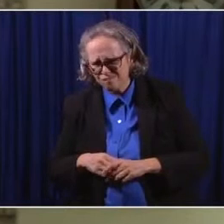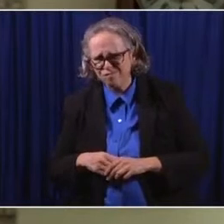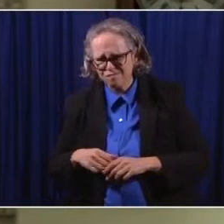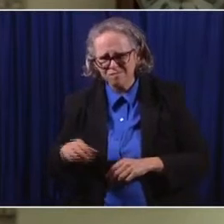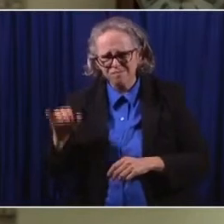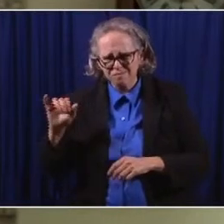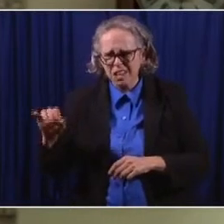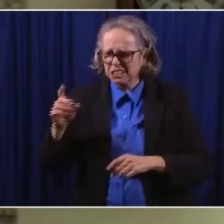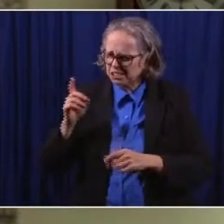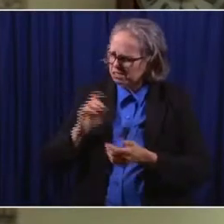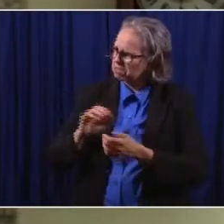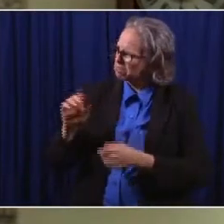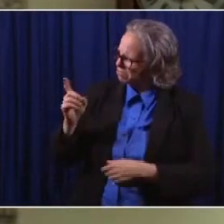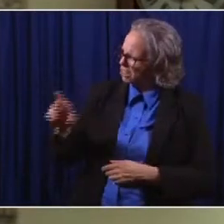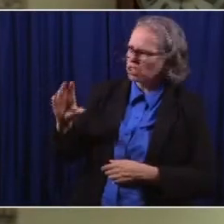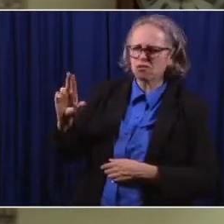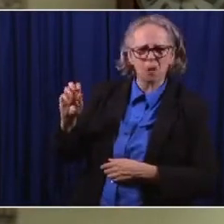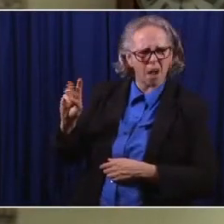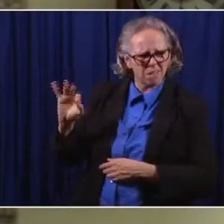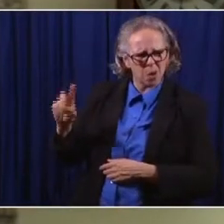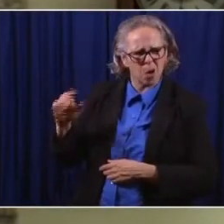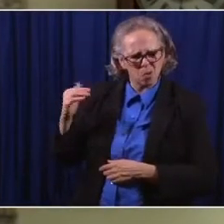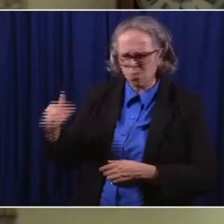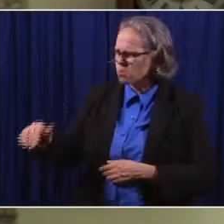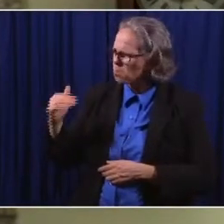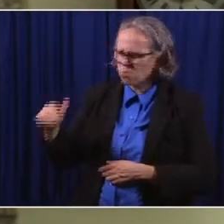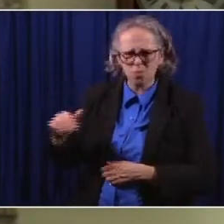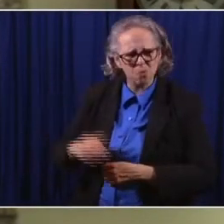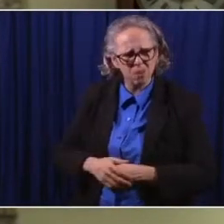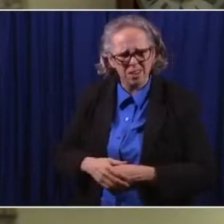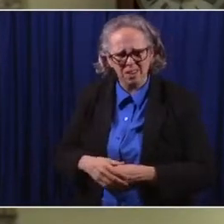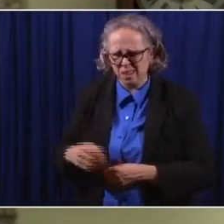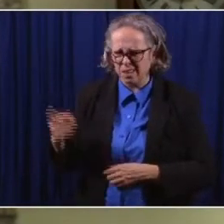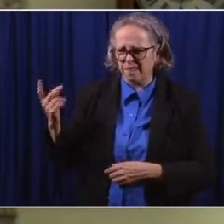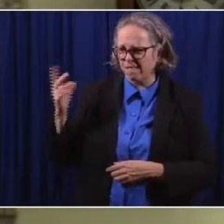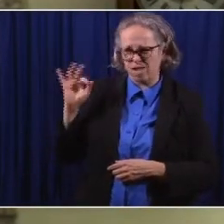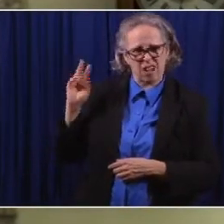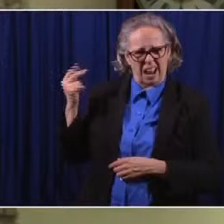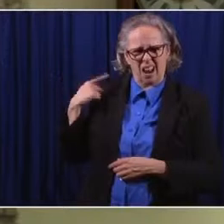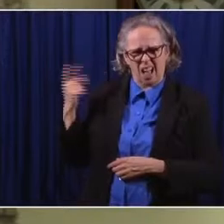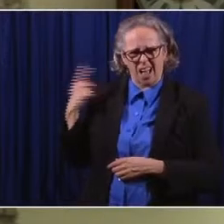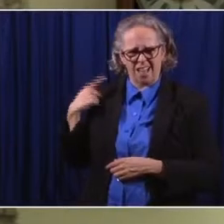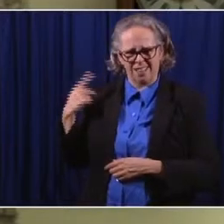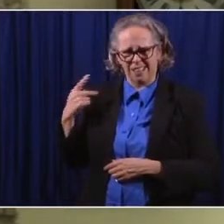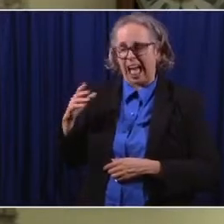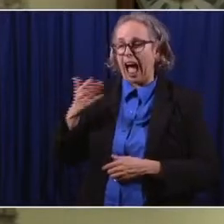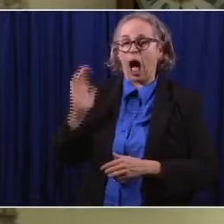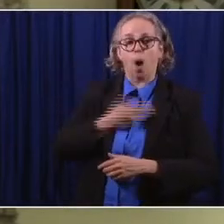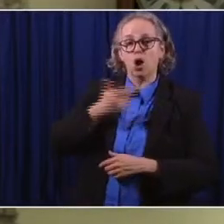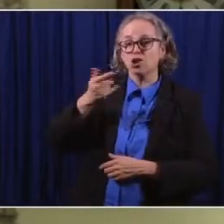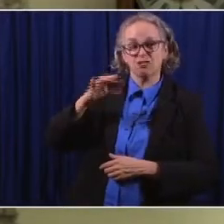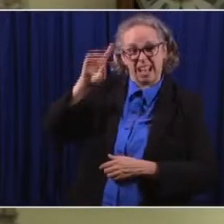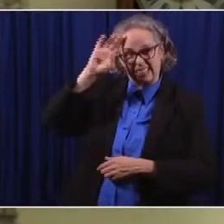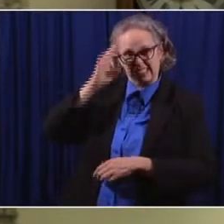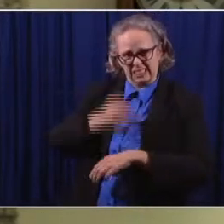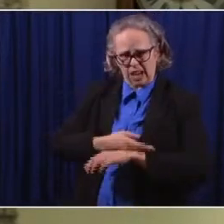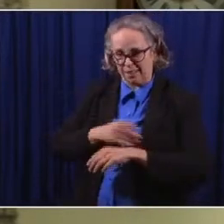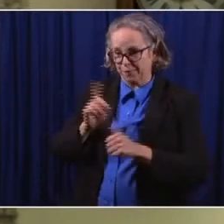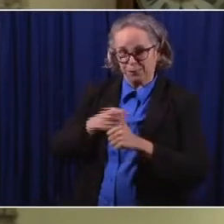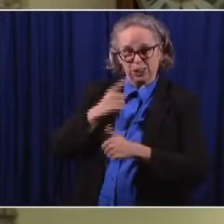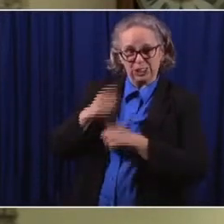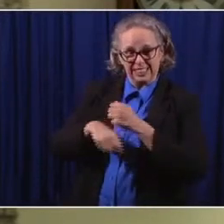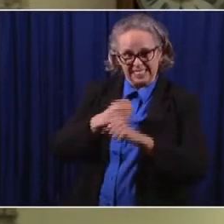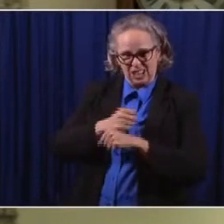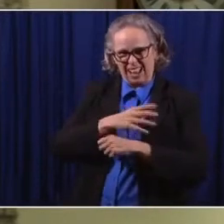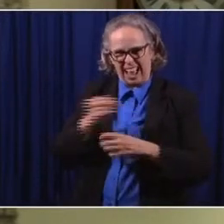have grandson who is first year and granddaughter who's second year. And